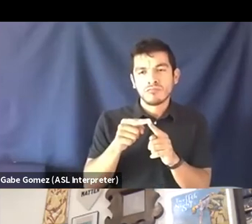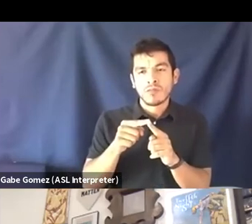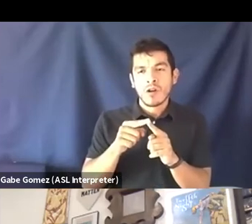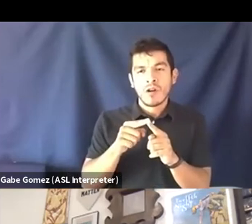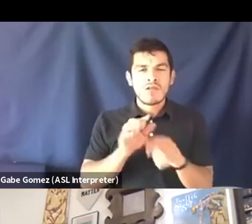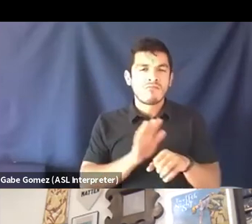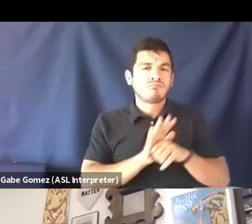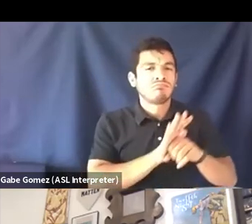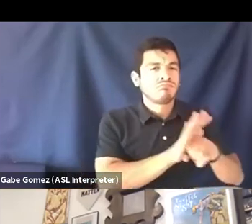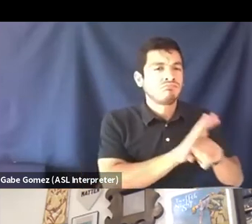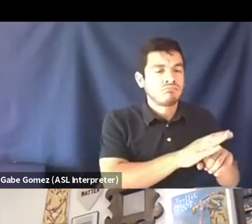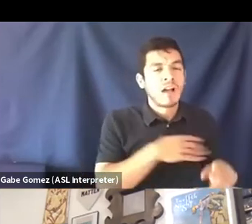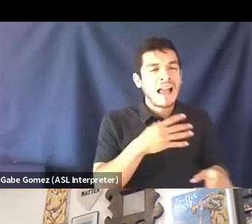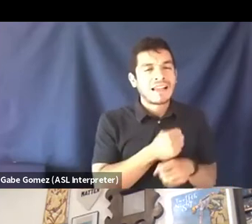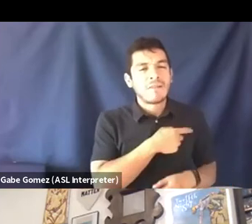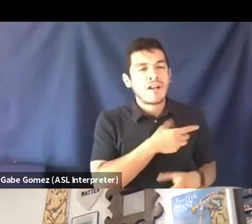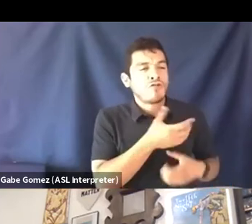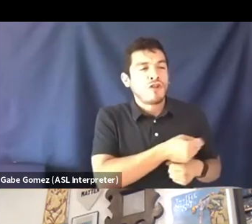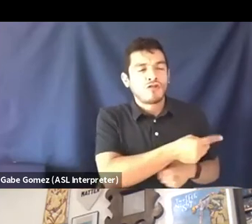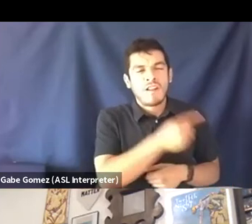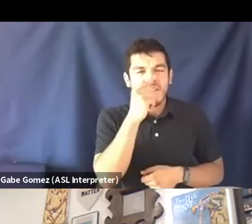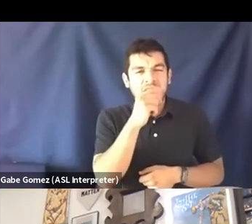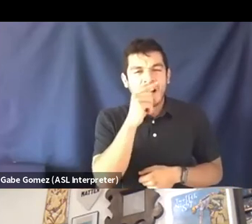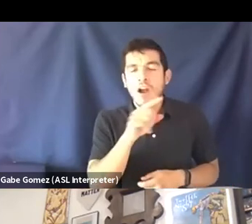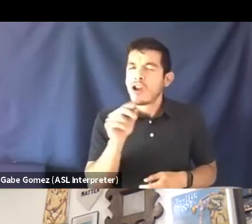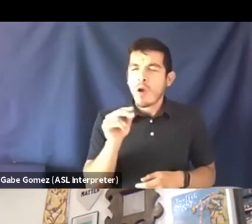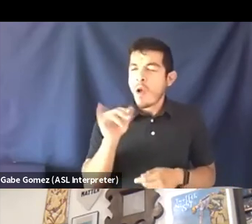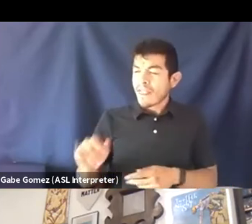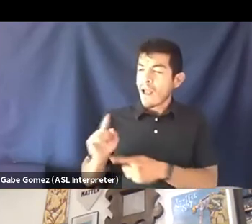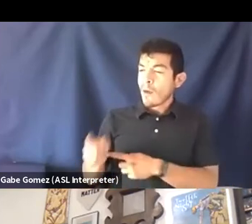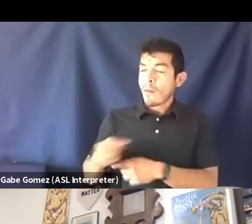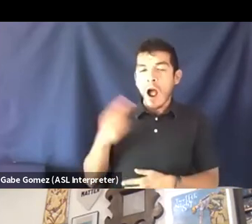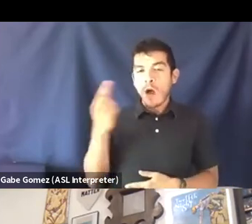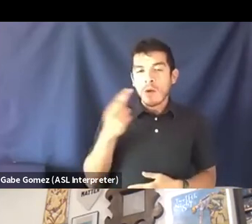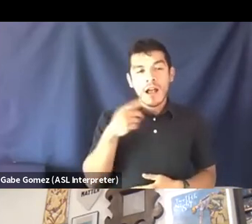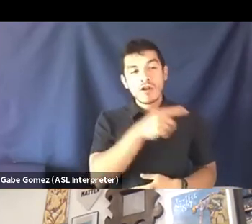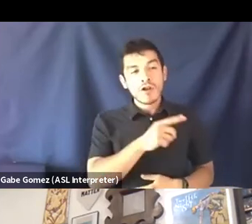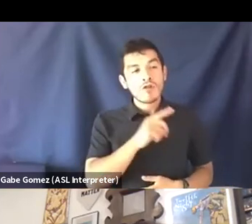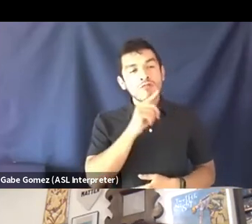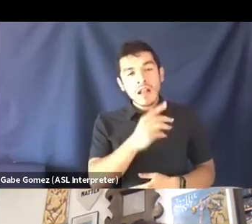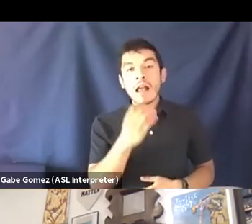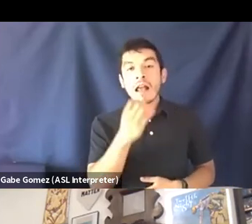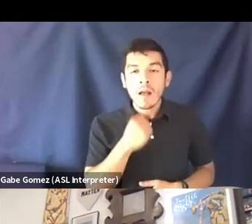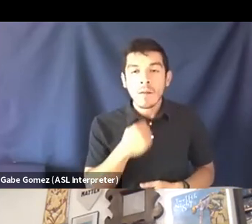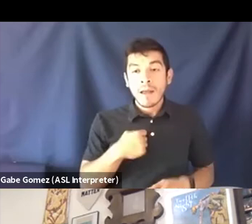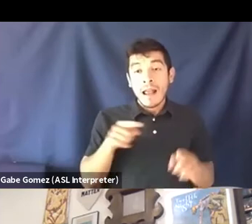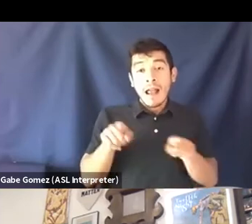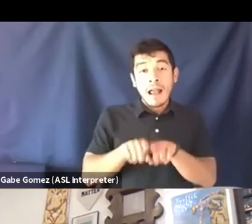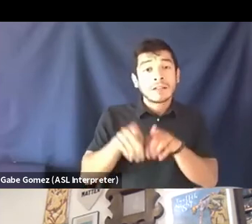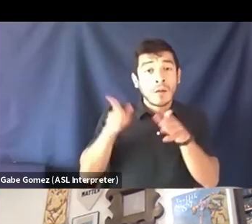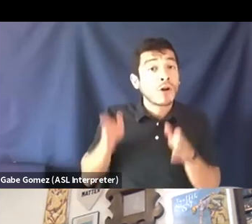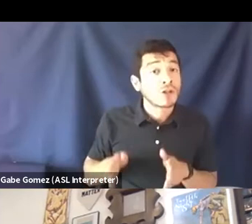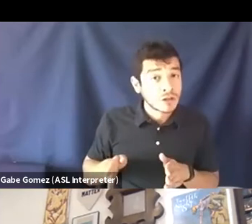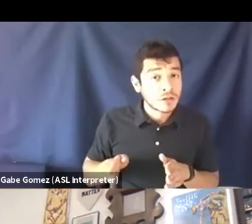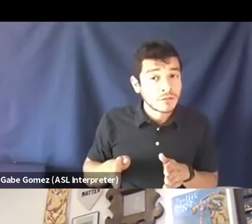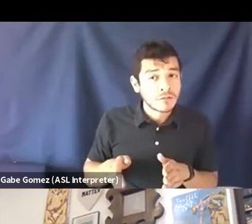persuade me and get me to trust her for a specific thing. At that moment, I recognized that she cared about me as an individual person,